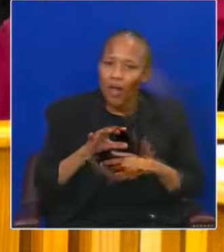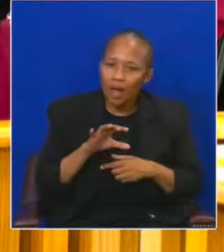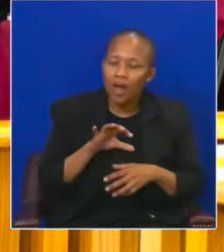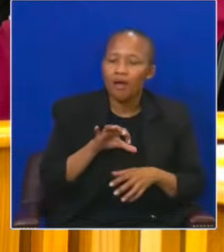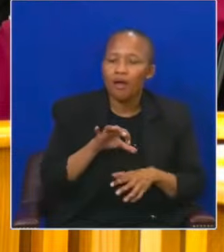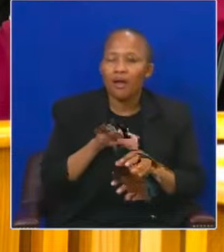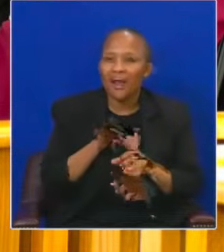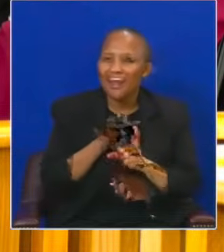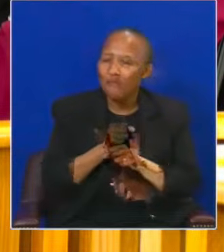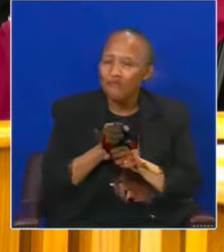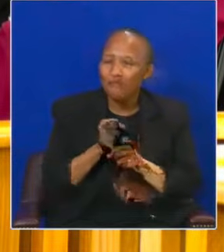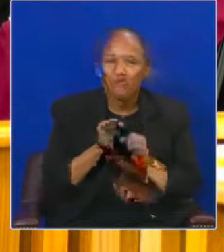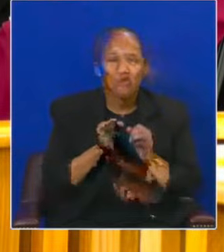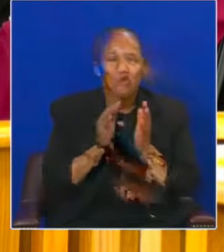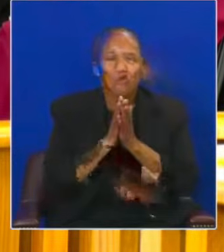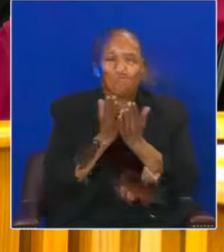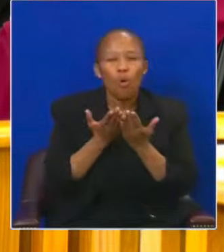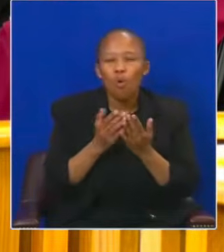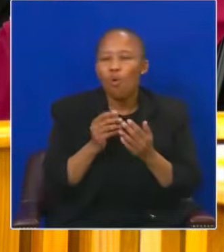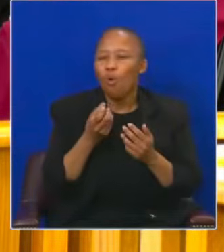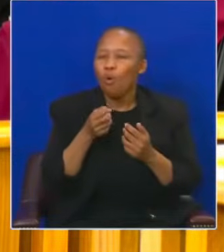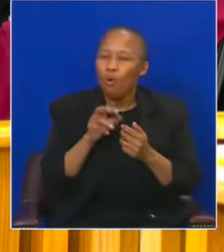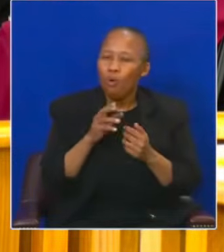firearms logistics.